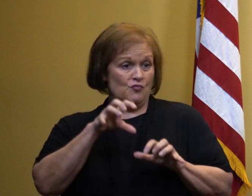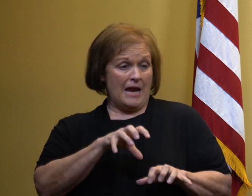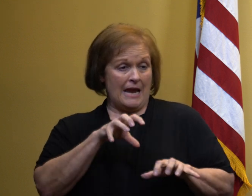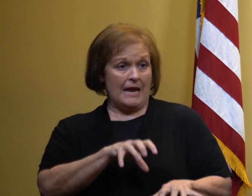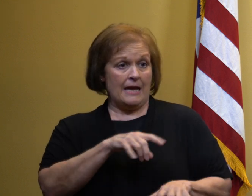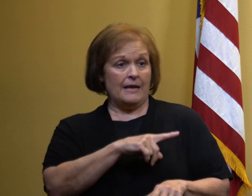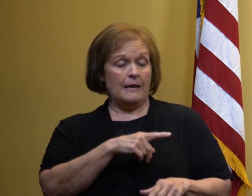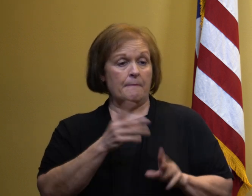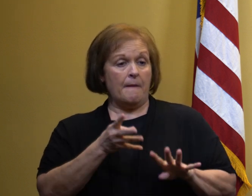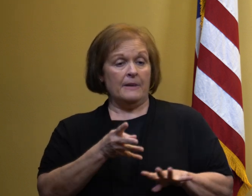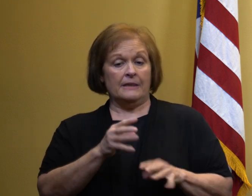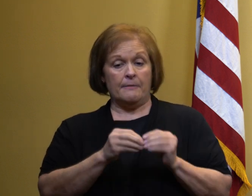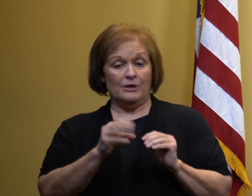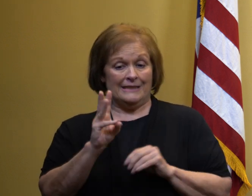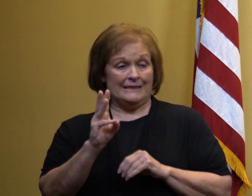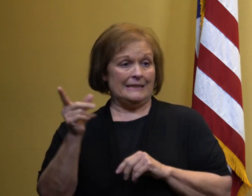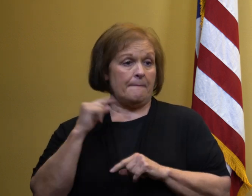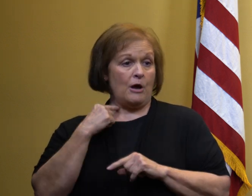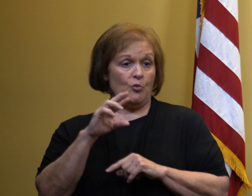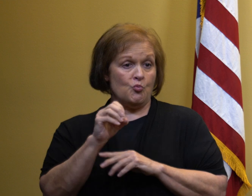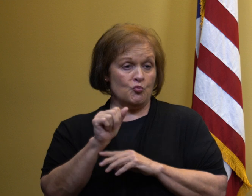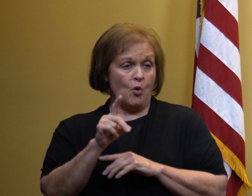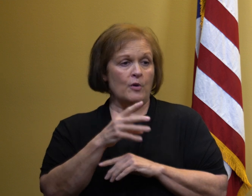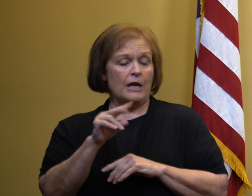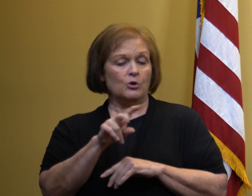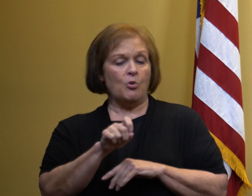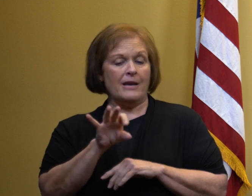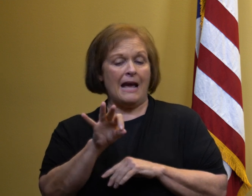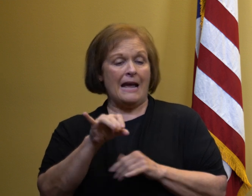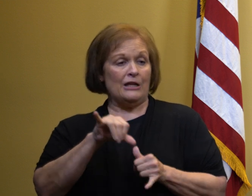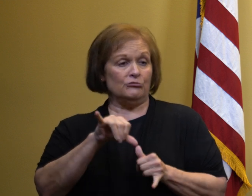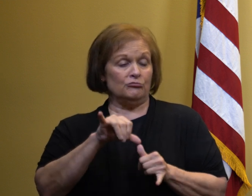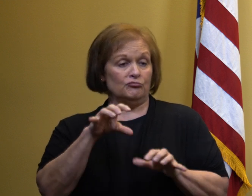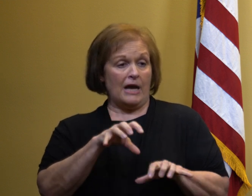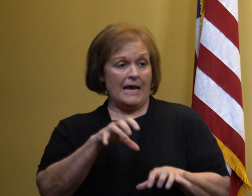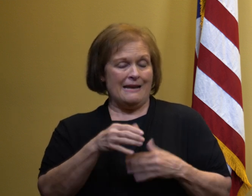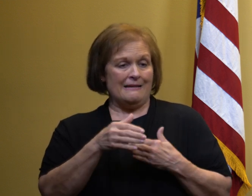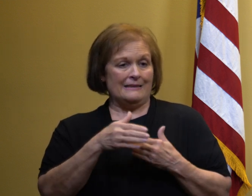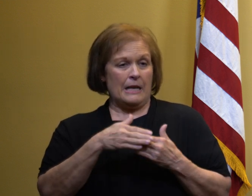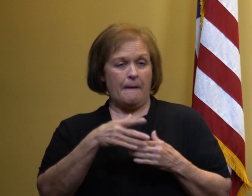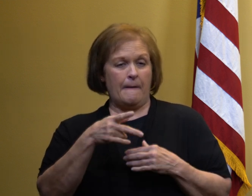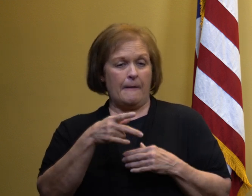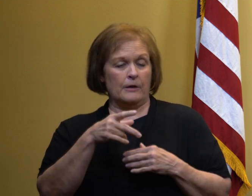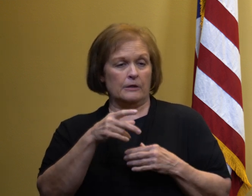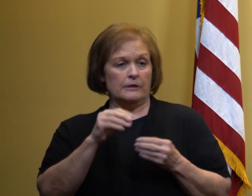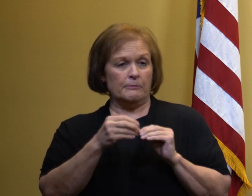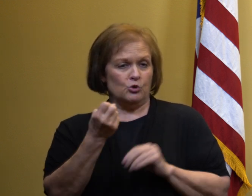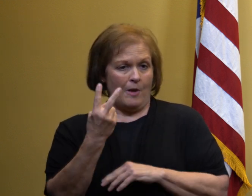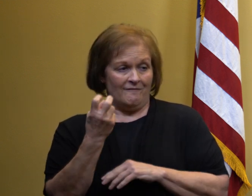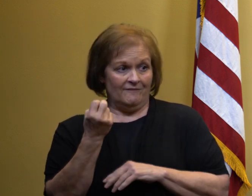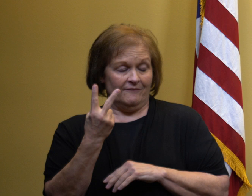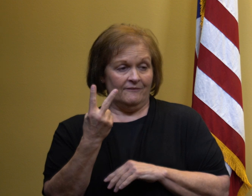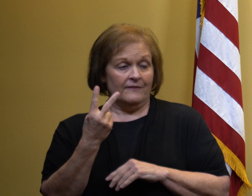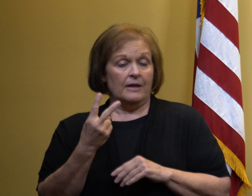at pumping station number 6 near Metairie Road, and 2.9 inches of rain near pumping station number 12.